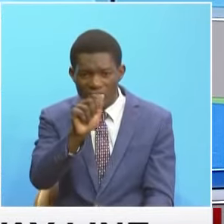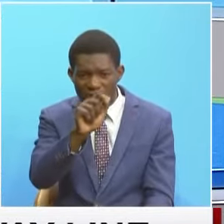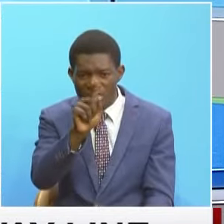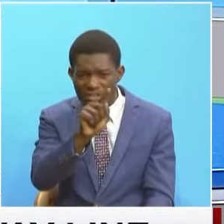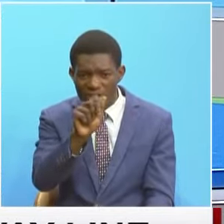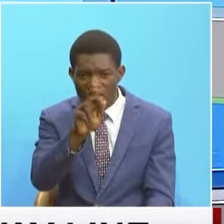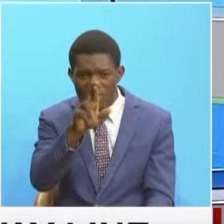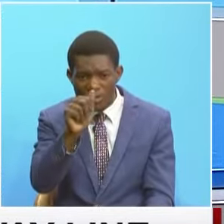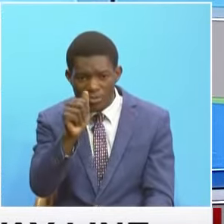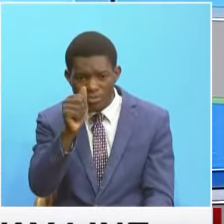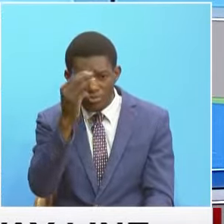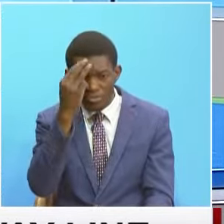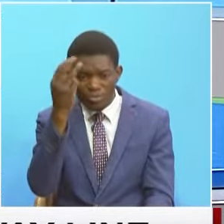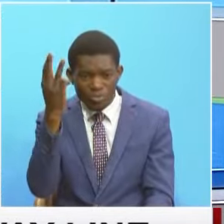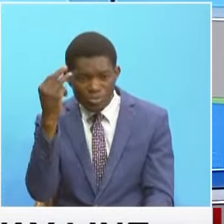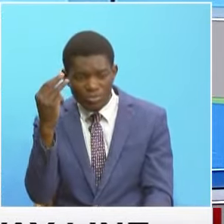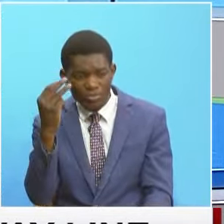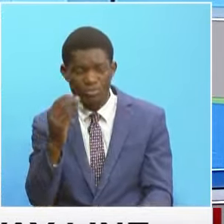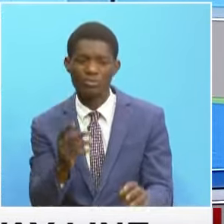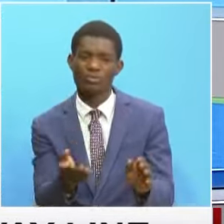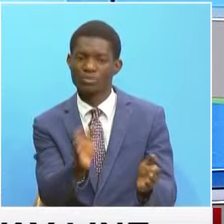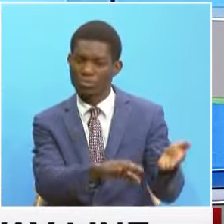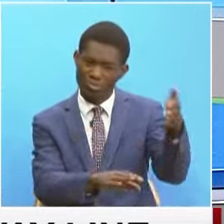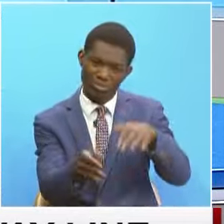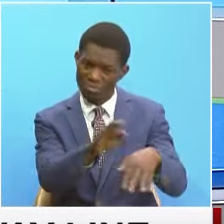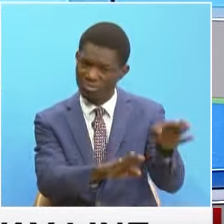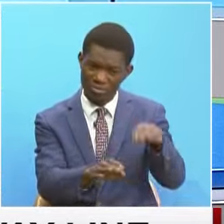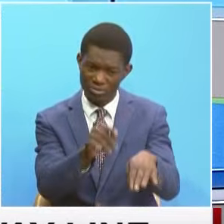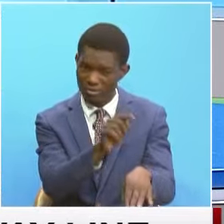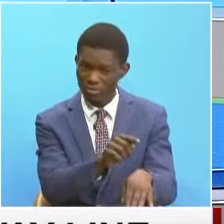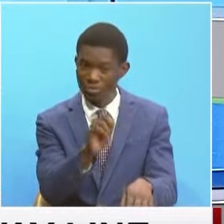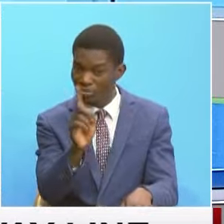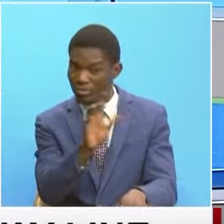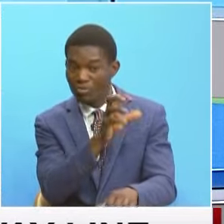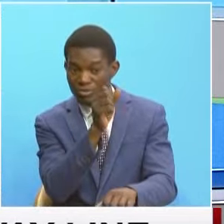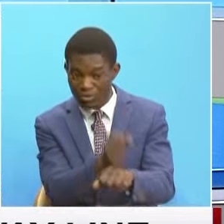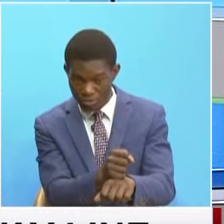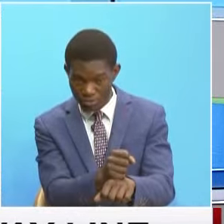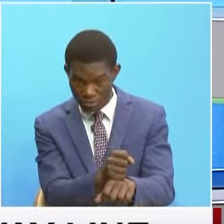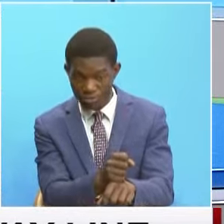which is the memorial site for Chinese nationals who died during the construction of the Tazara rail line in